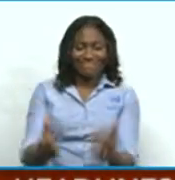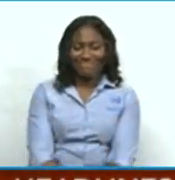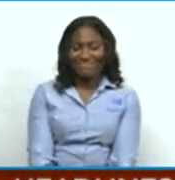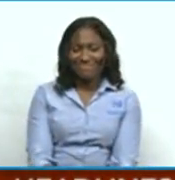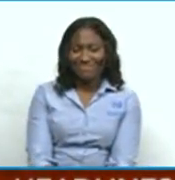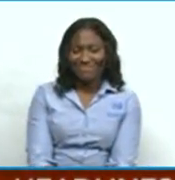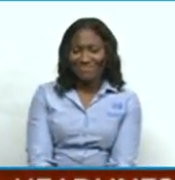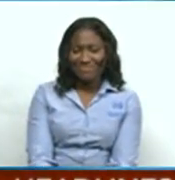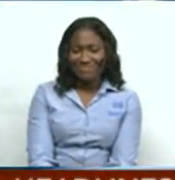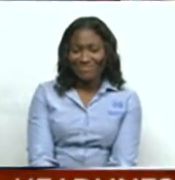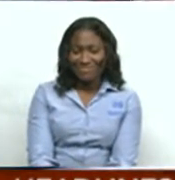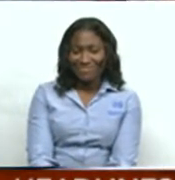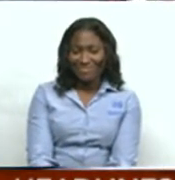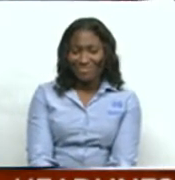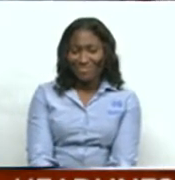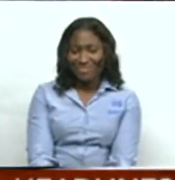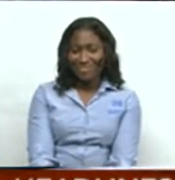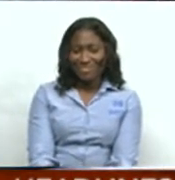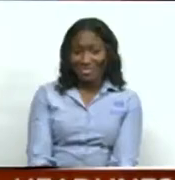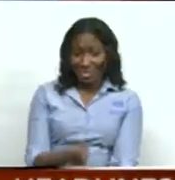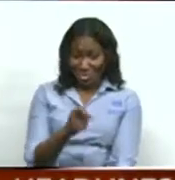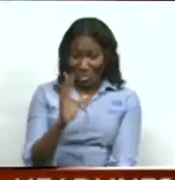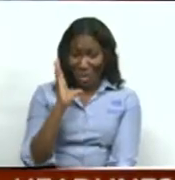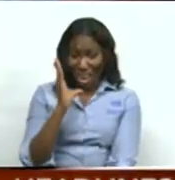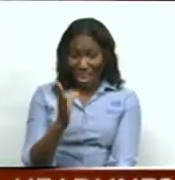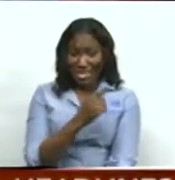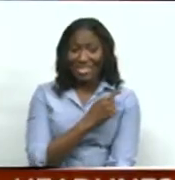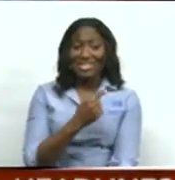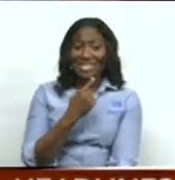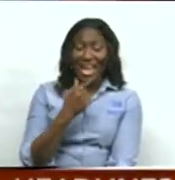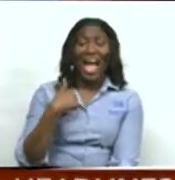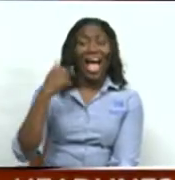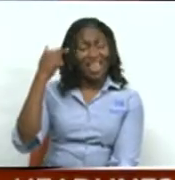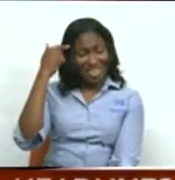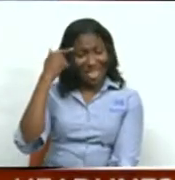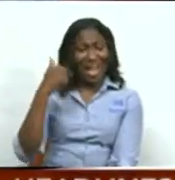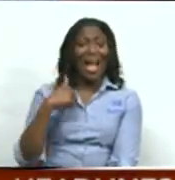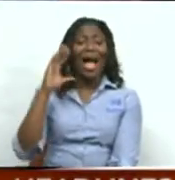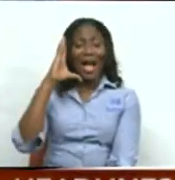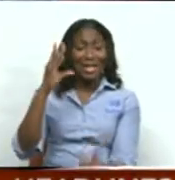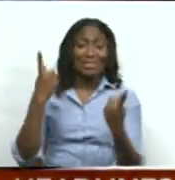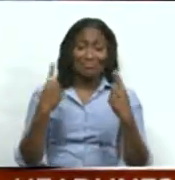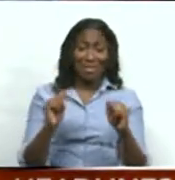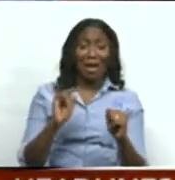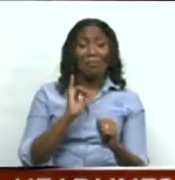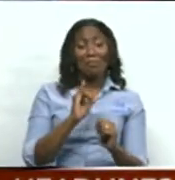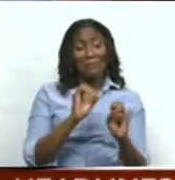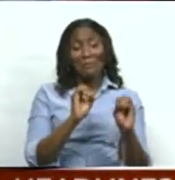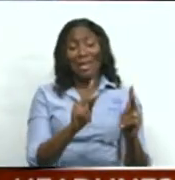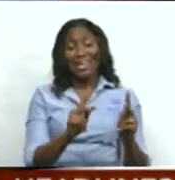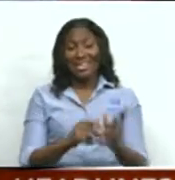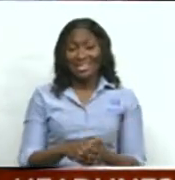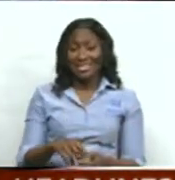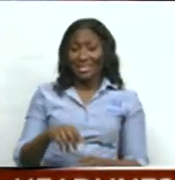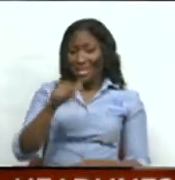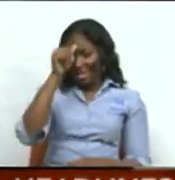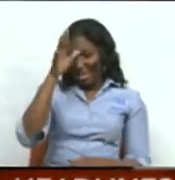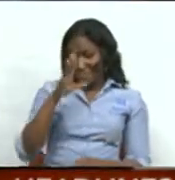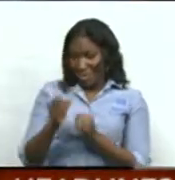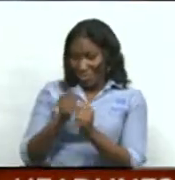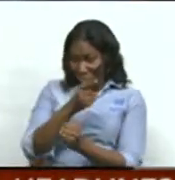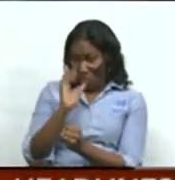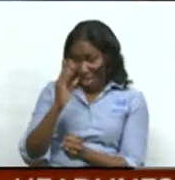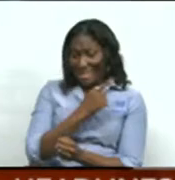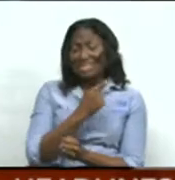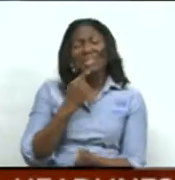you. Would you do it, Ryan? I think I would. I think I'd take a chance. Okay. I wonder if Jassy would. I